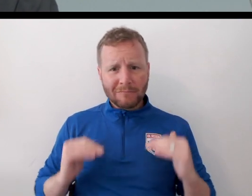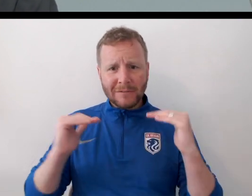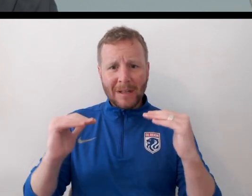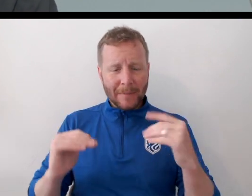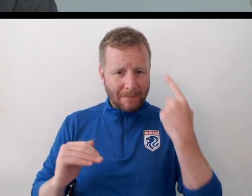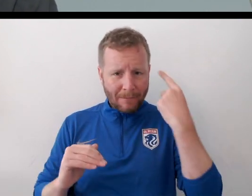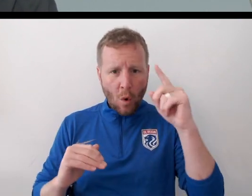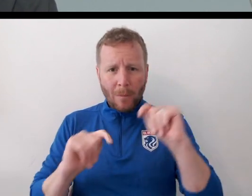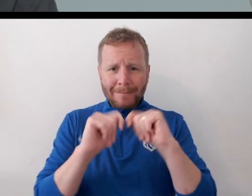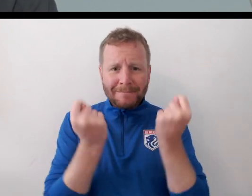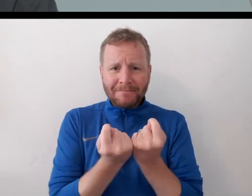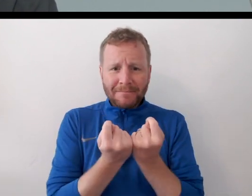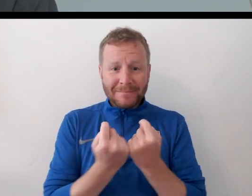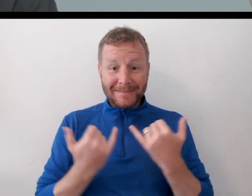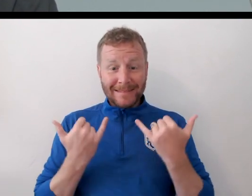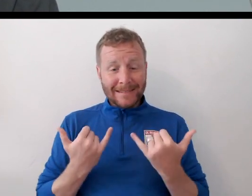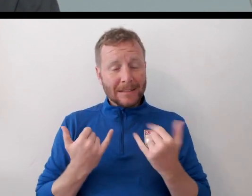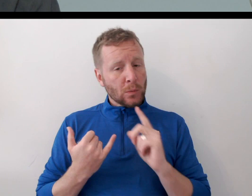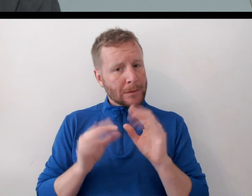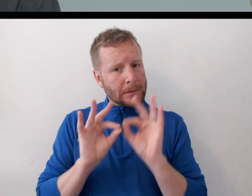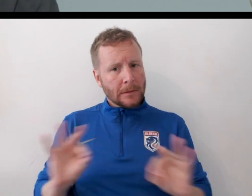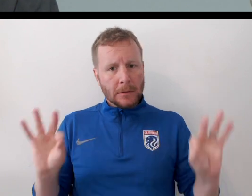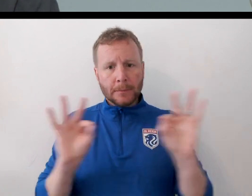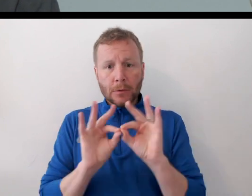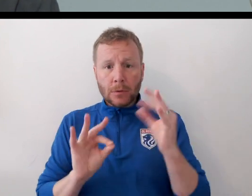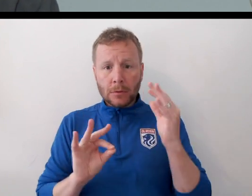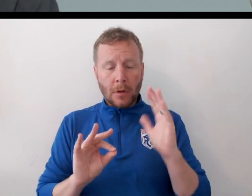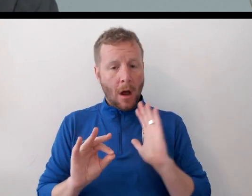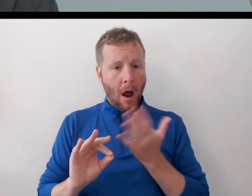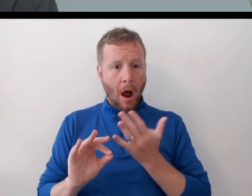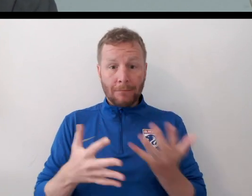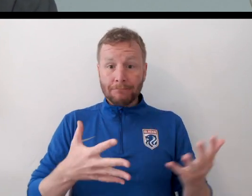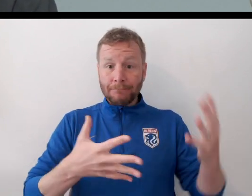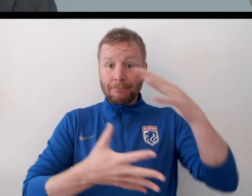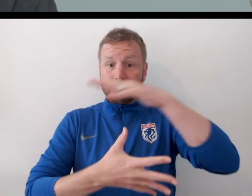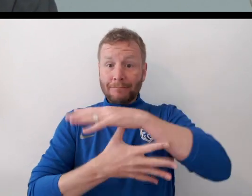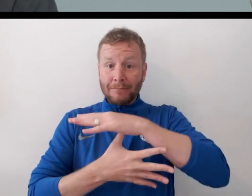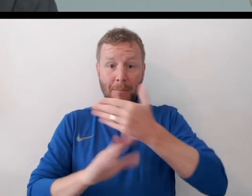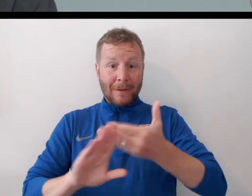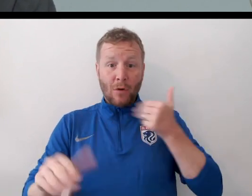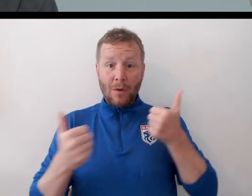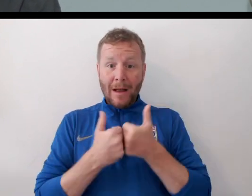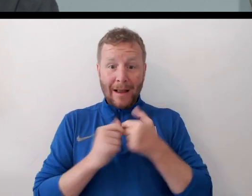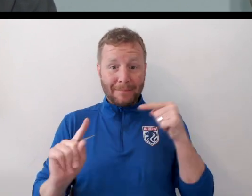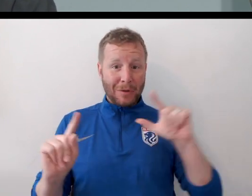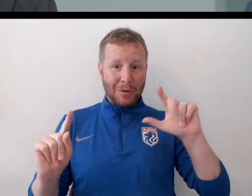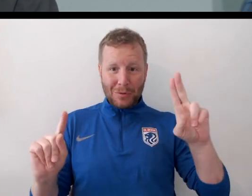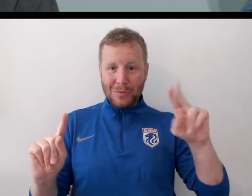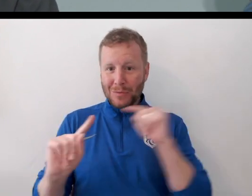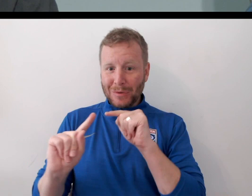for the team. Today was an important day for us. Like, our main topic of conversation going to the game was